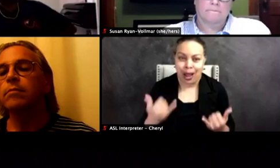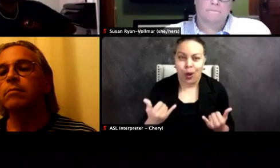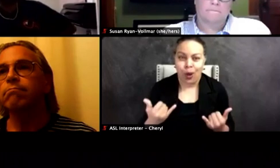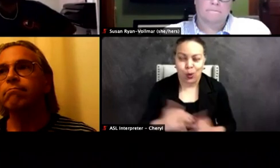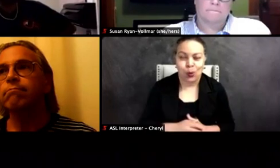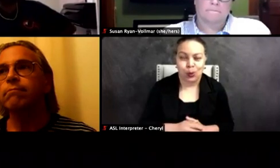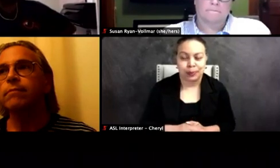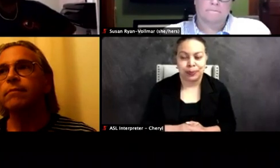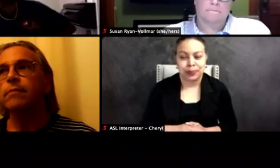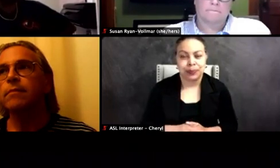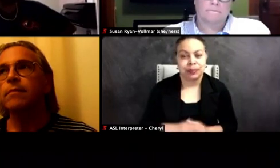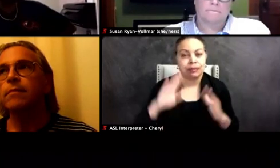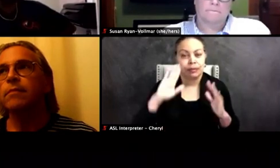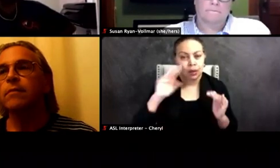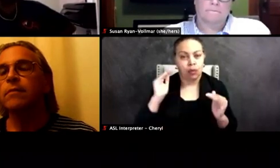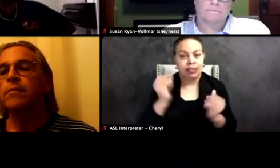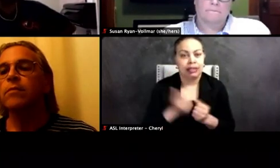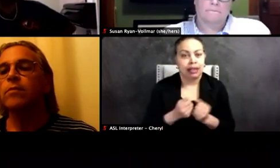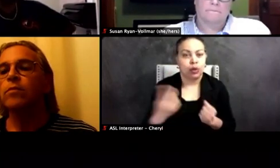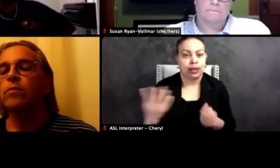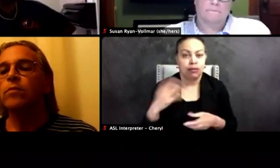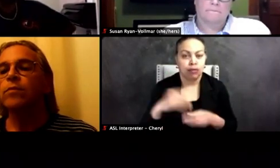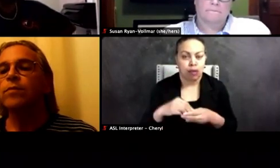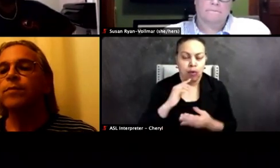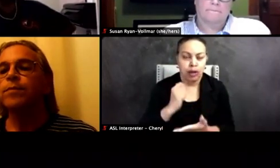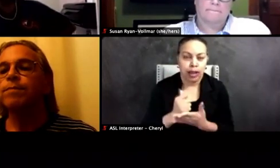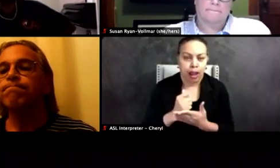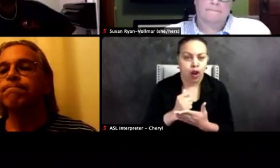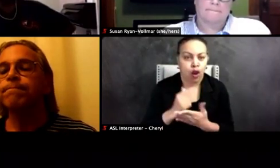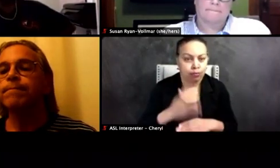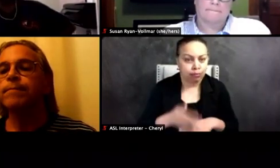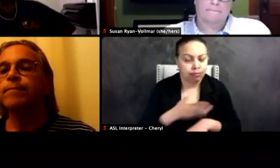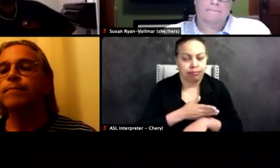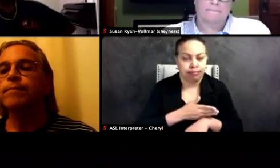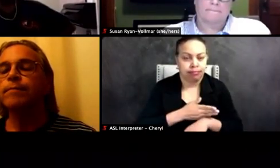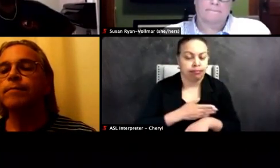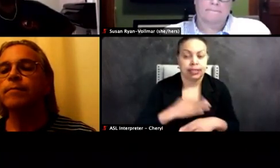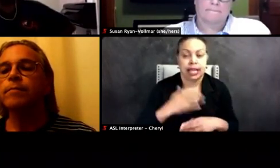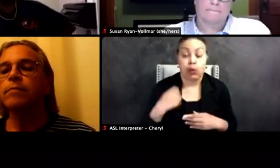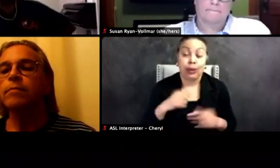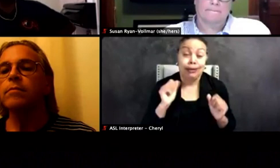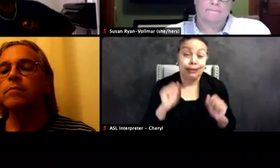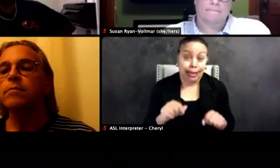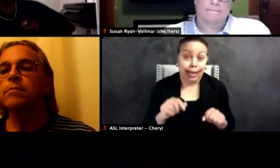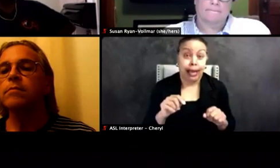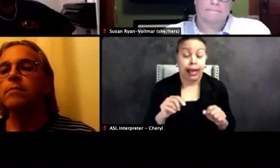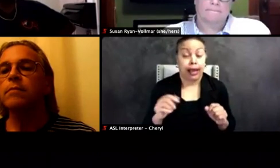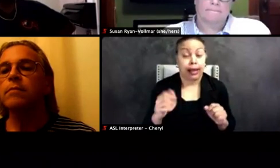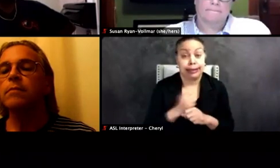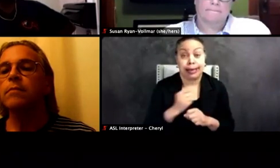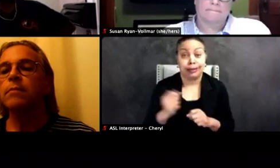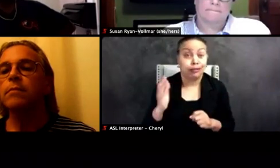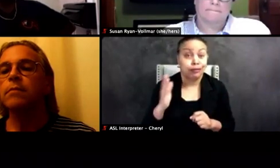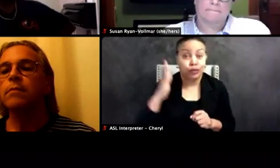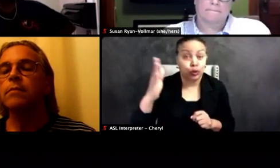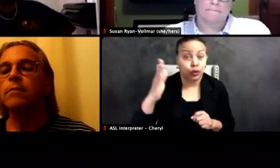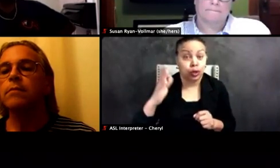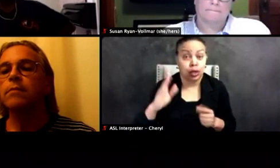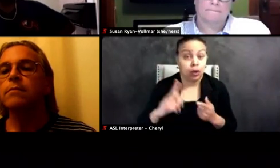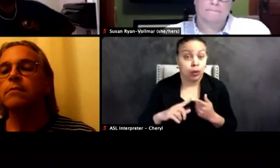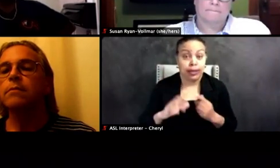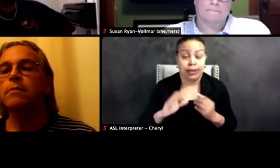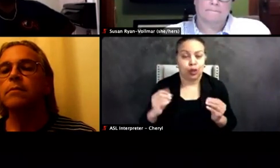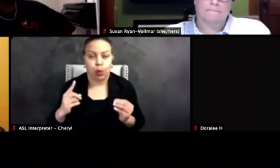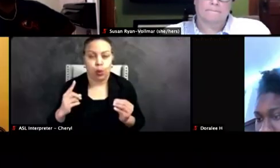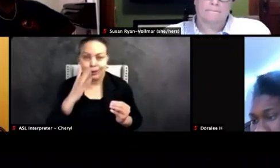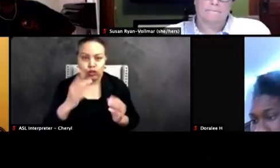everyone involved can help make a difference in the right direction. And we can get to this future that Greg talked about where there is no audience for